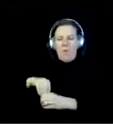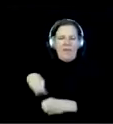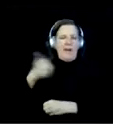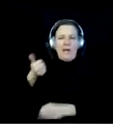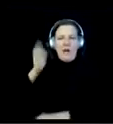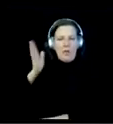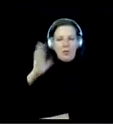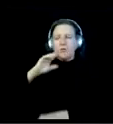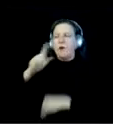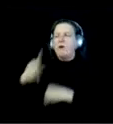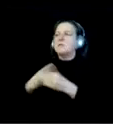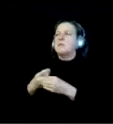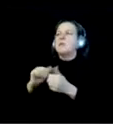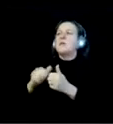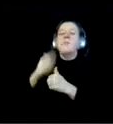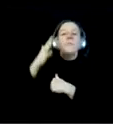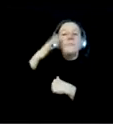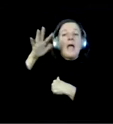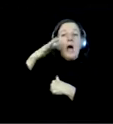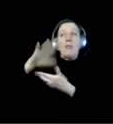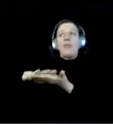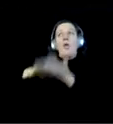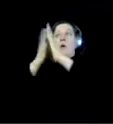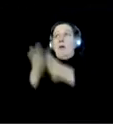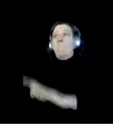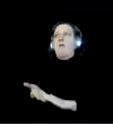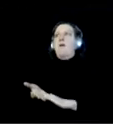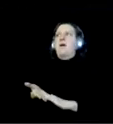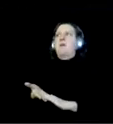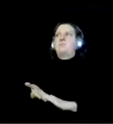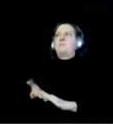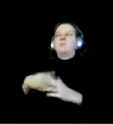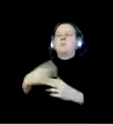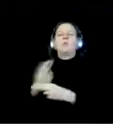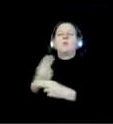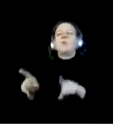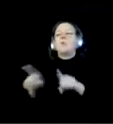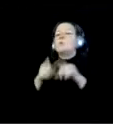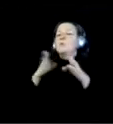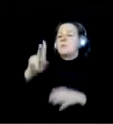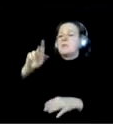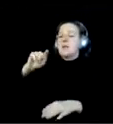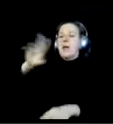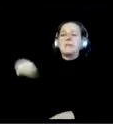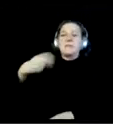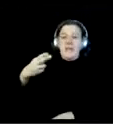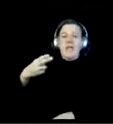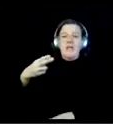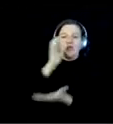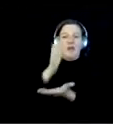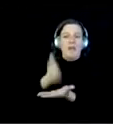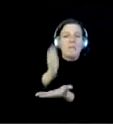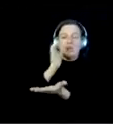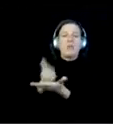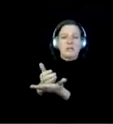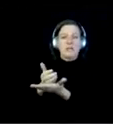how theory kind of becomes the same, used in the same way as kitsch images, and gets kind of turned over and over